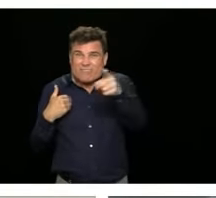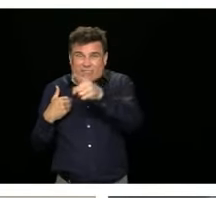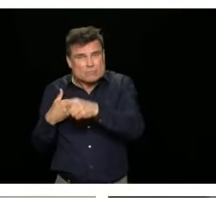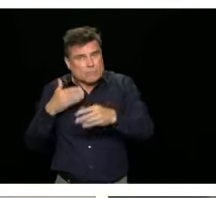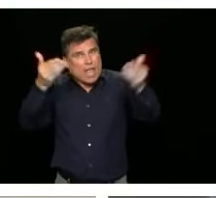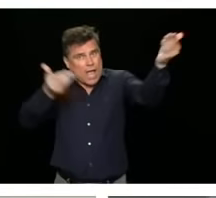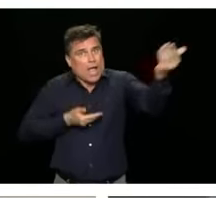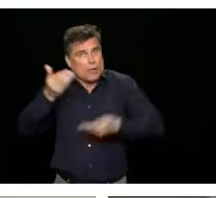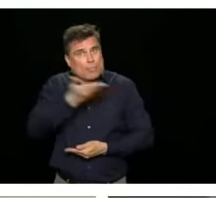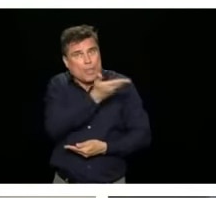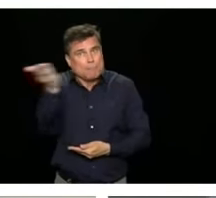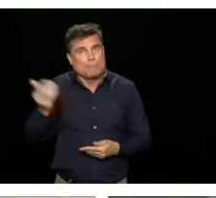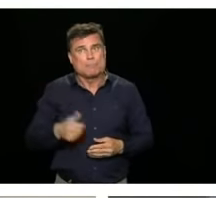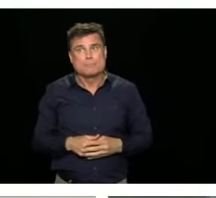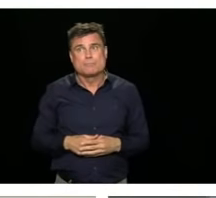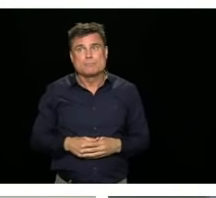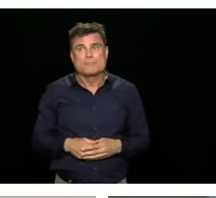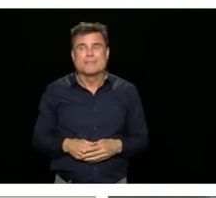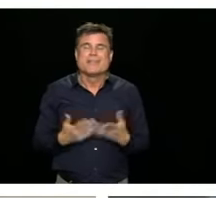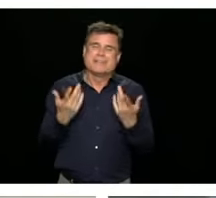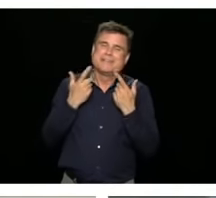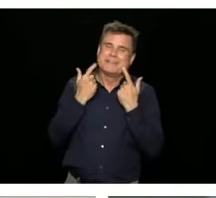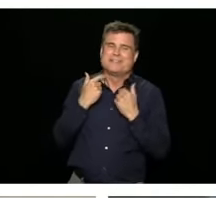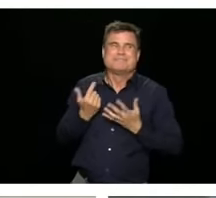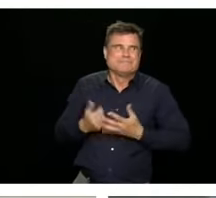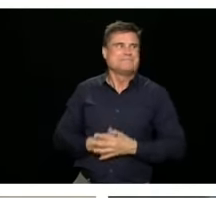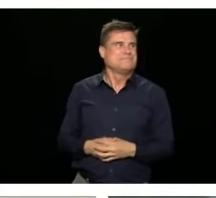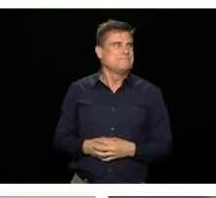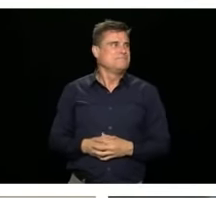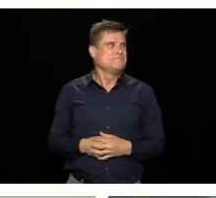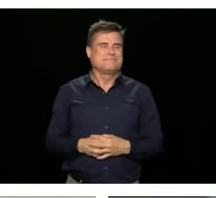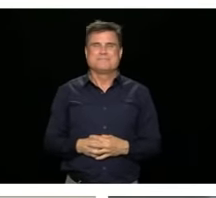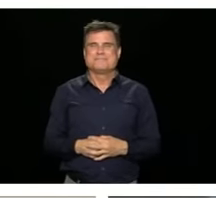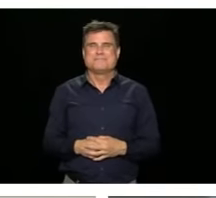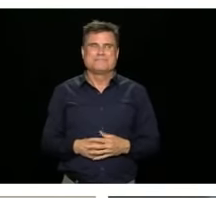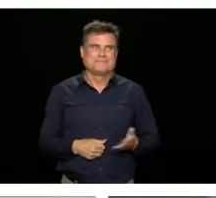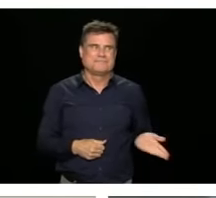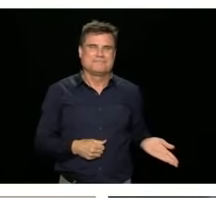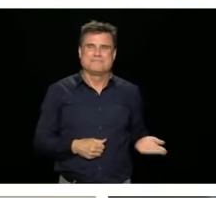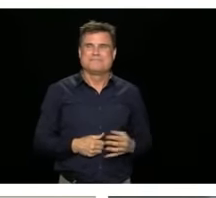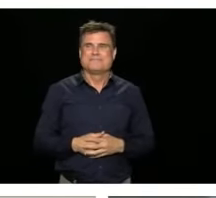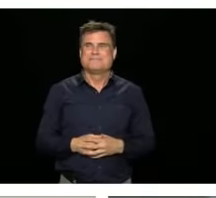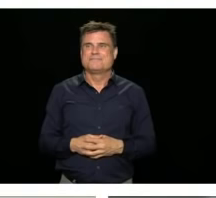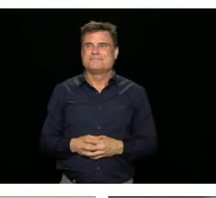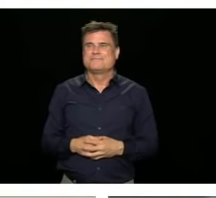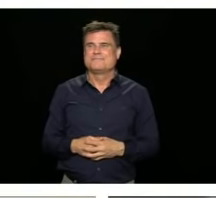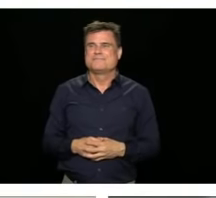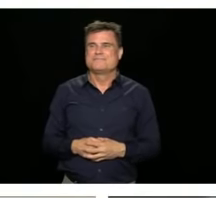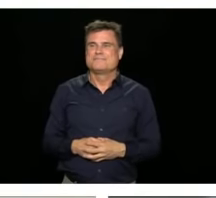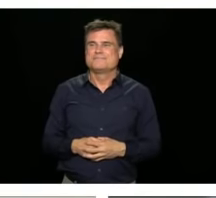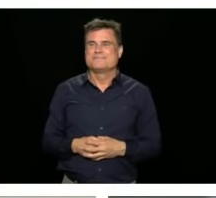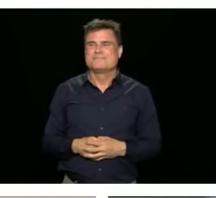for people of all colors, but especially Black Indigenous people, please apply. Our students need